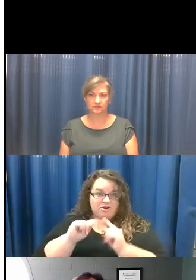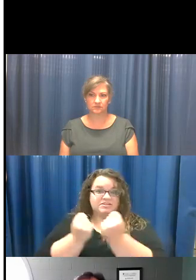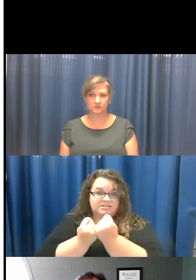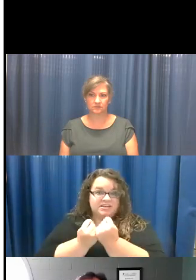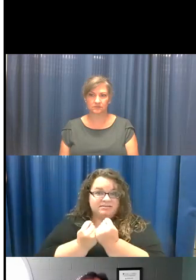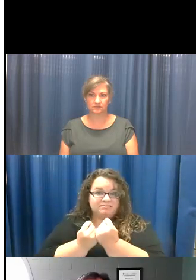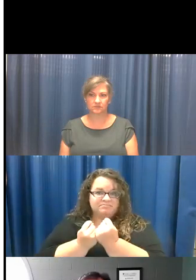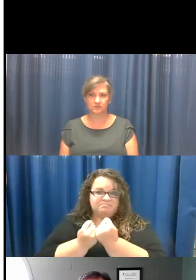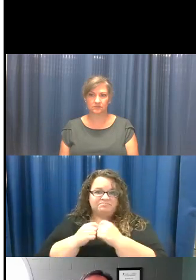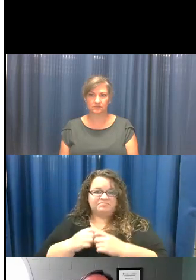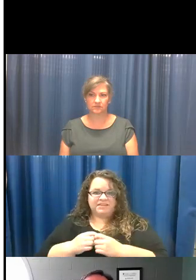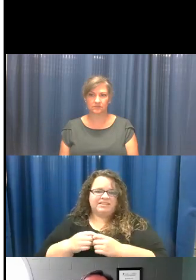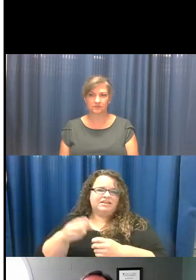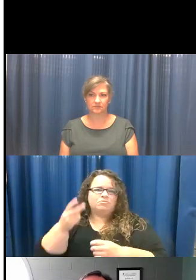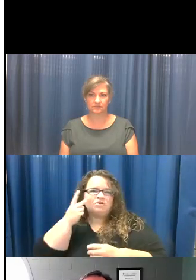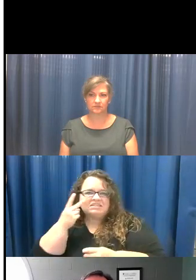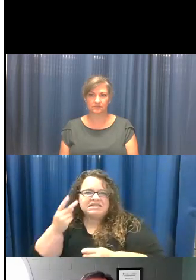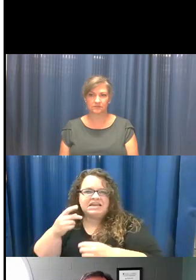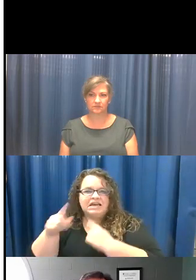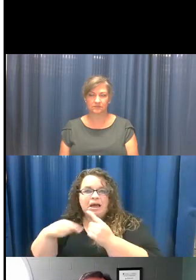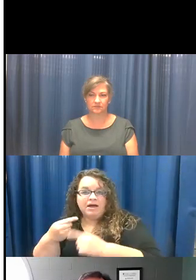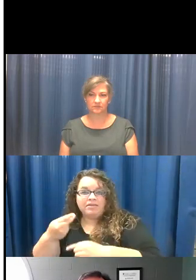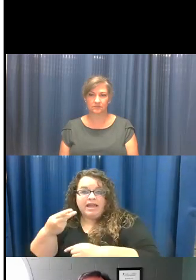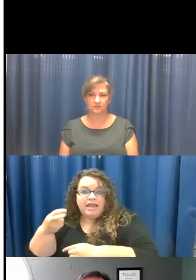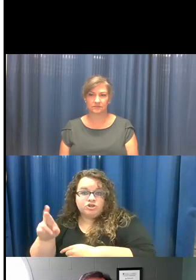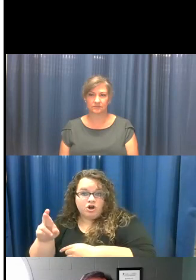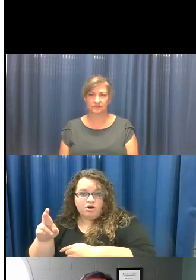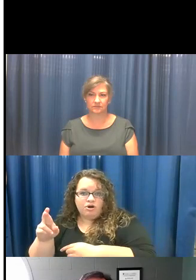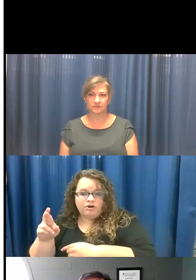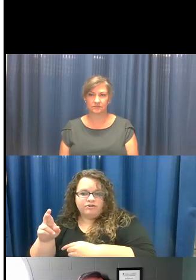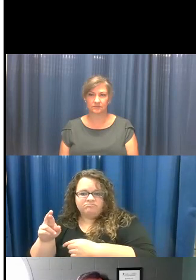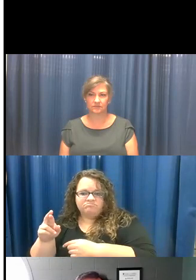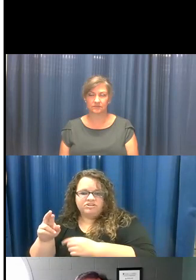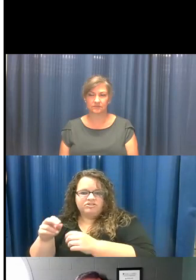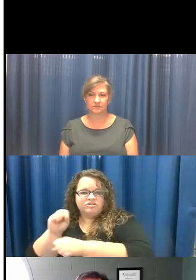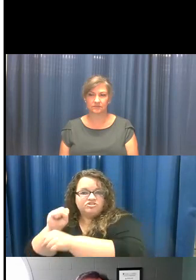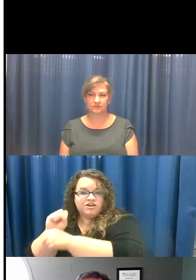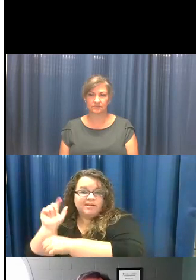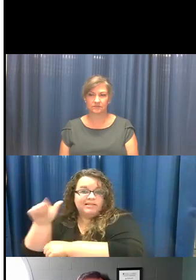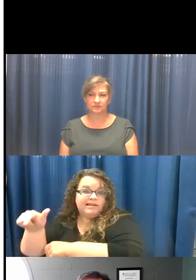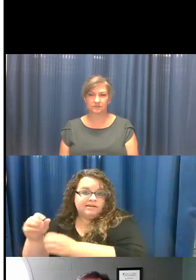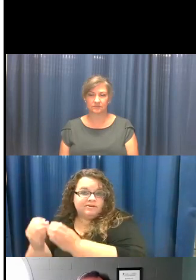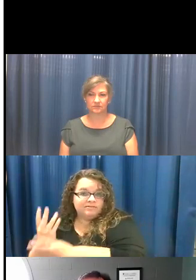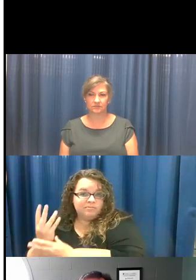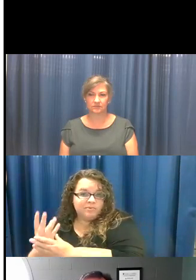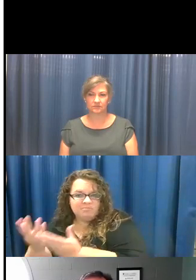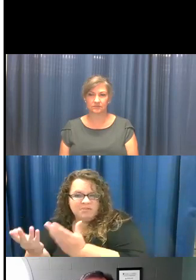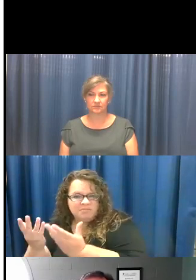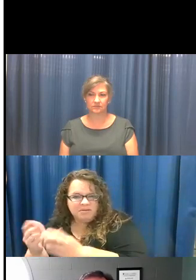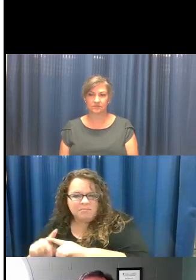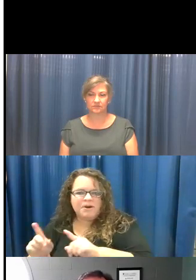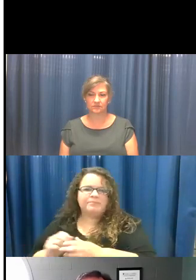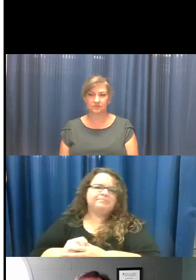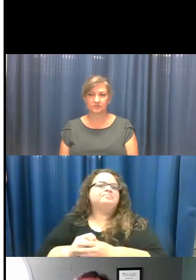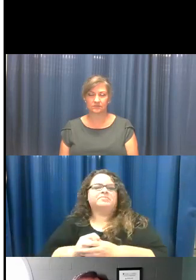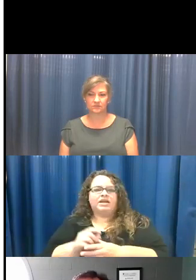the HR position sometime. That will probably be late in the spring before we'll take another look at that. But this is our